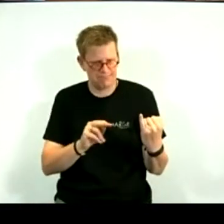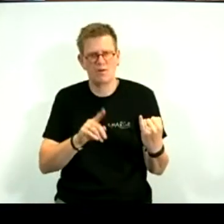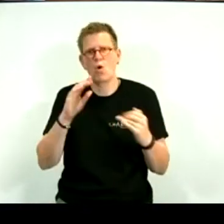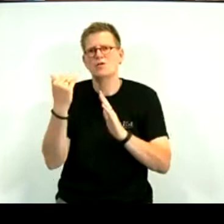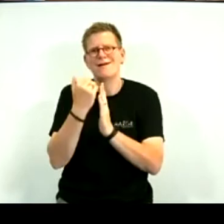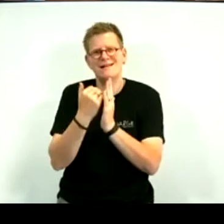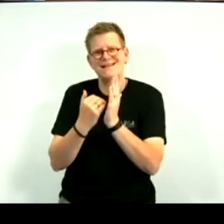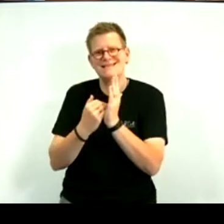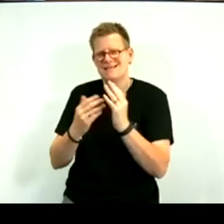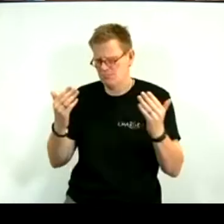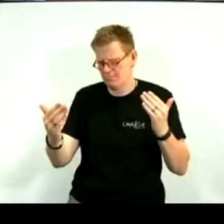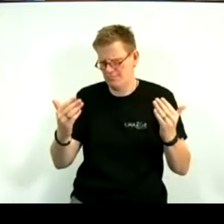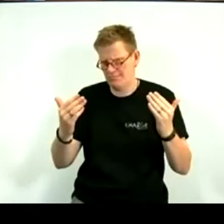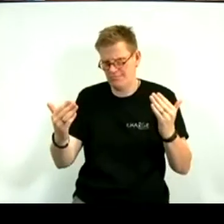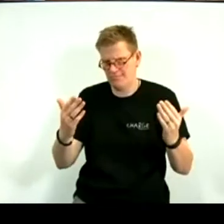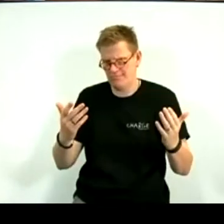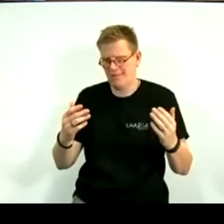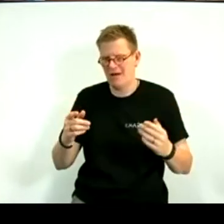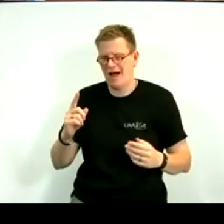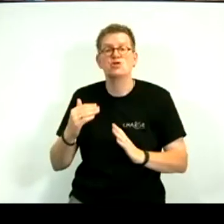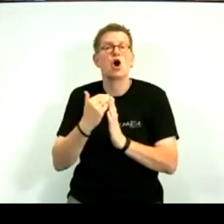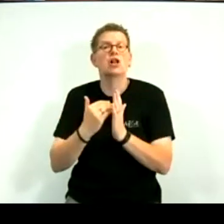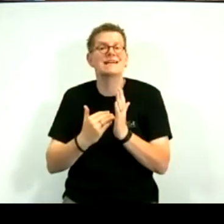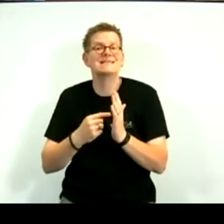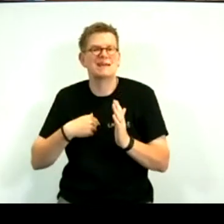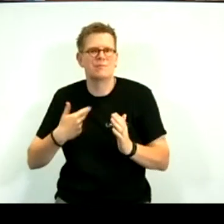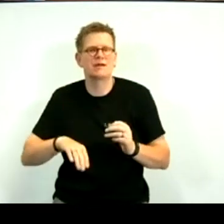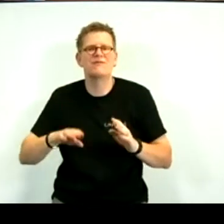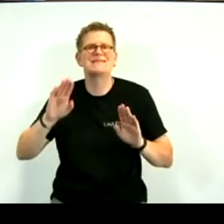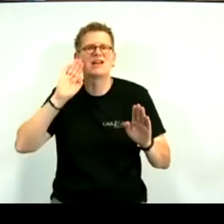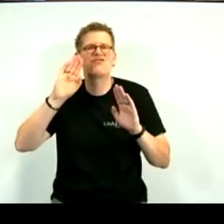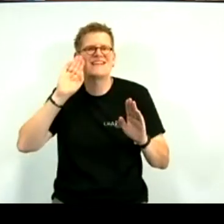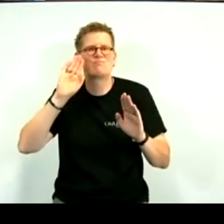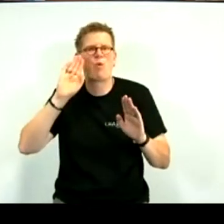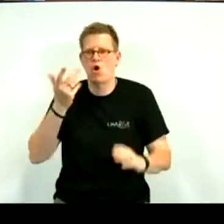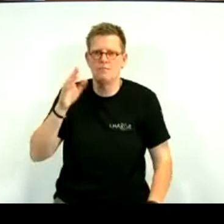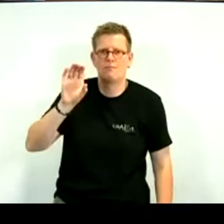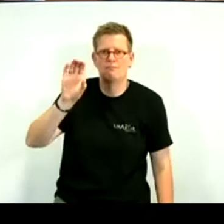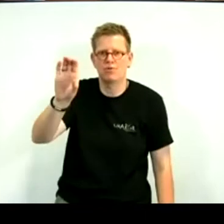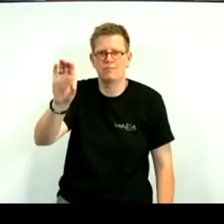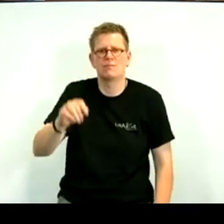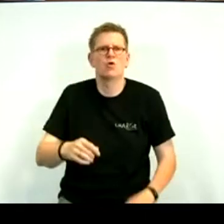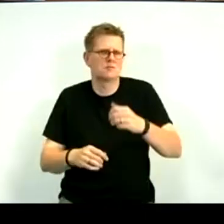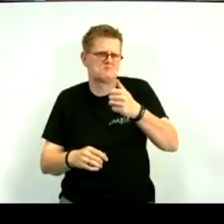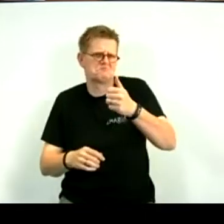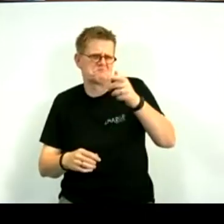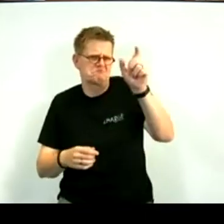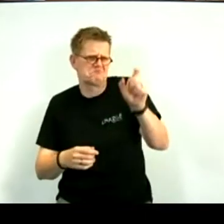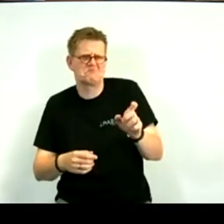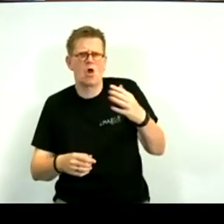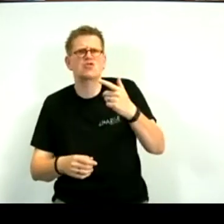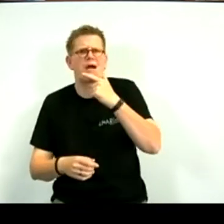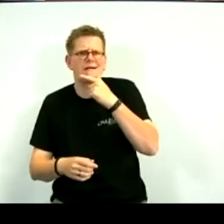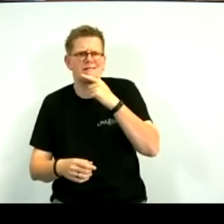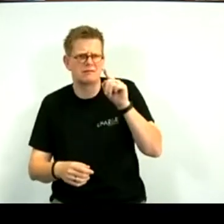a parent in England contacted me and said her daughter had 9 of these and they'd never realized